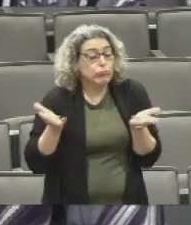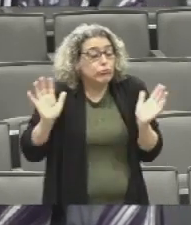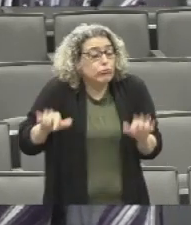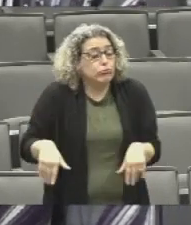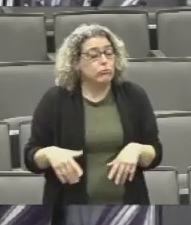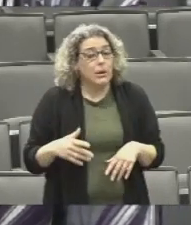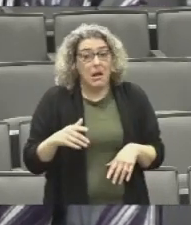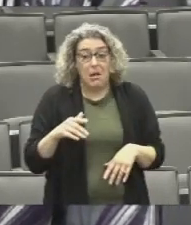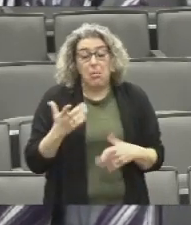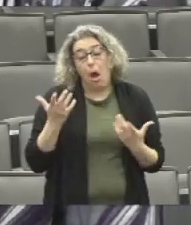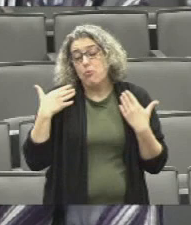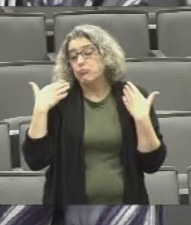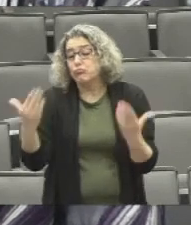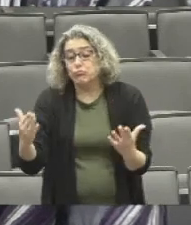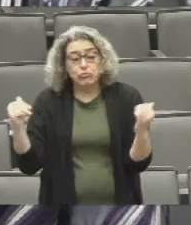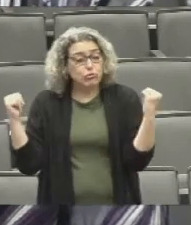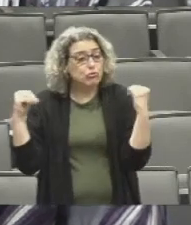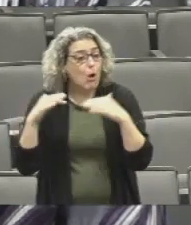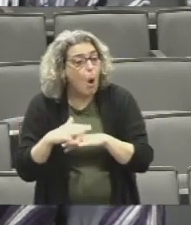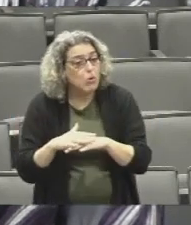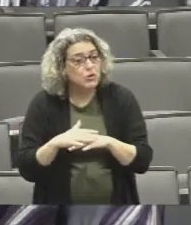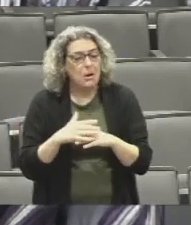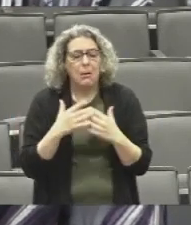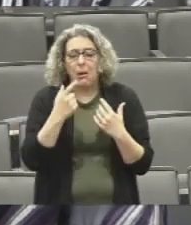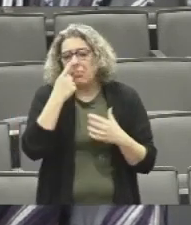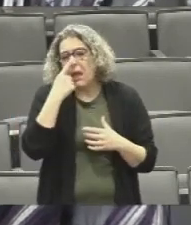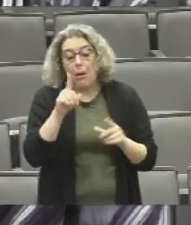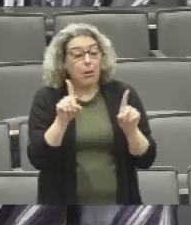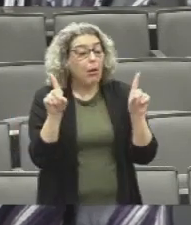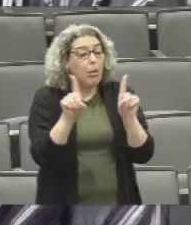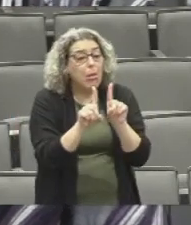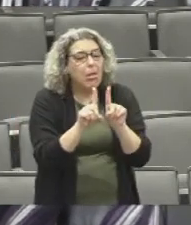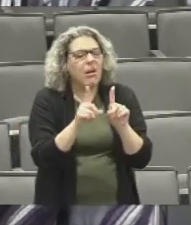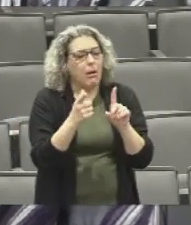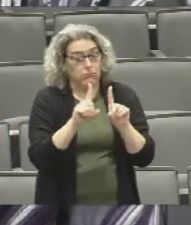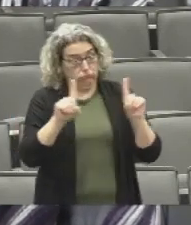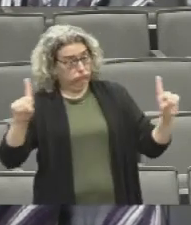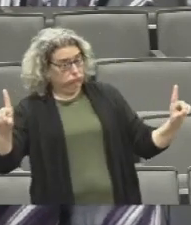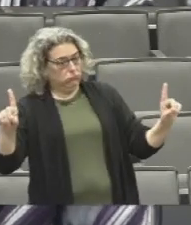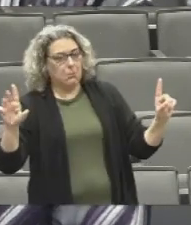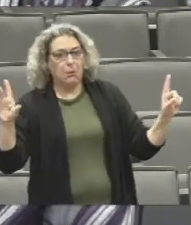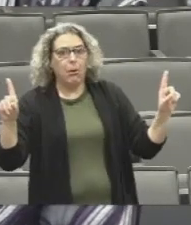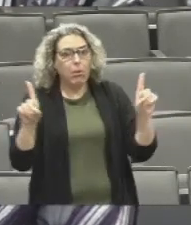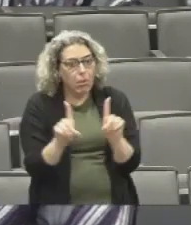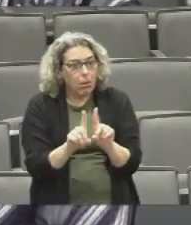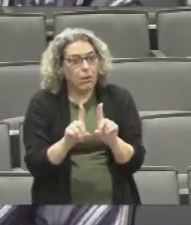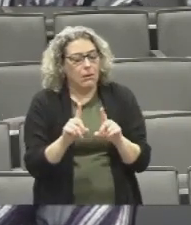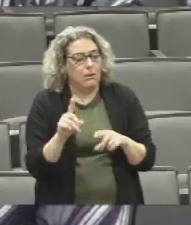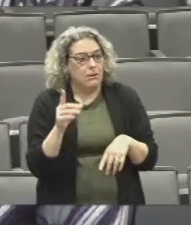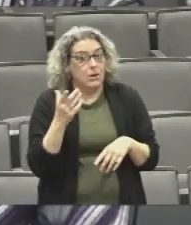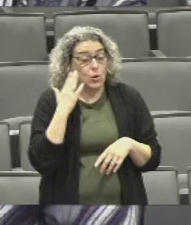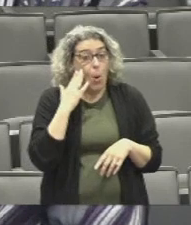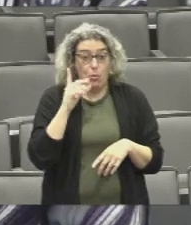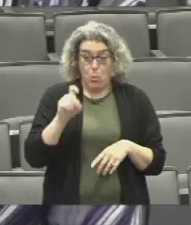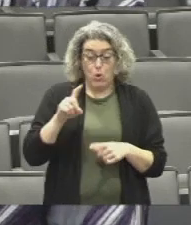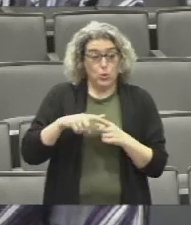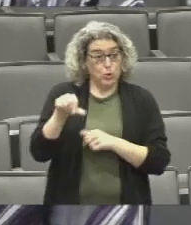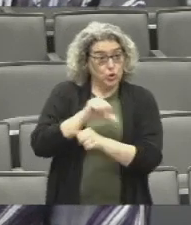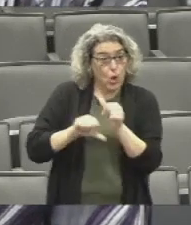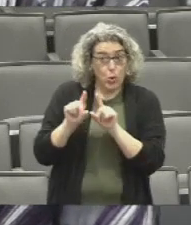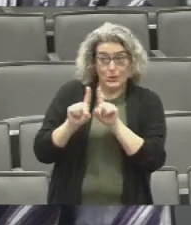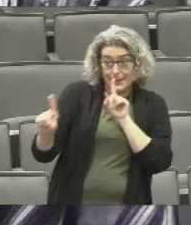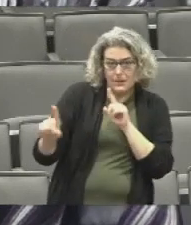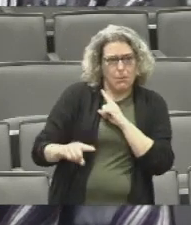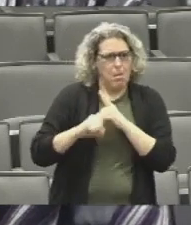to social distancing or physical distancing, not so much social distancing, but physical distancing and